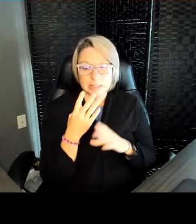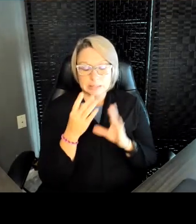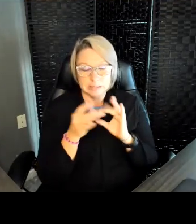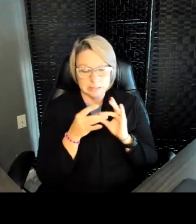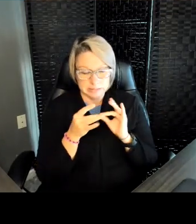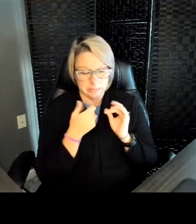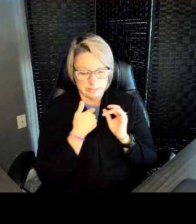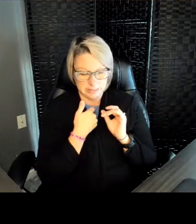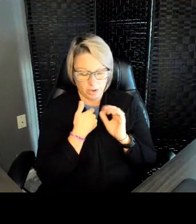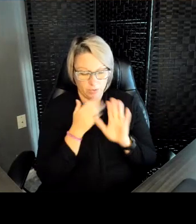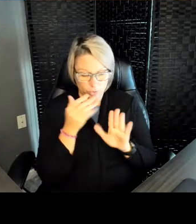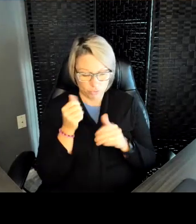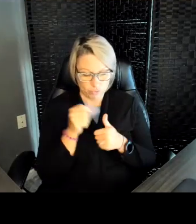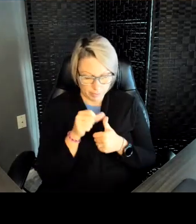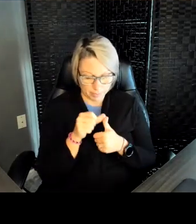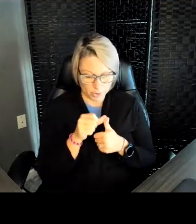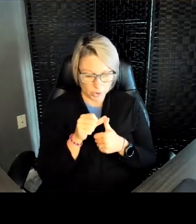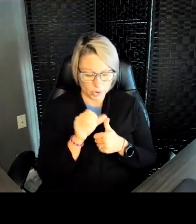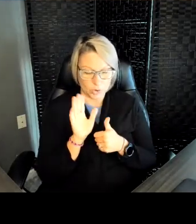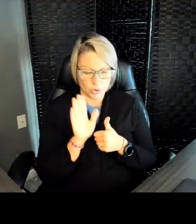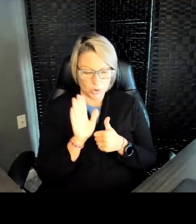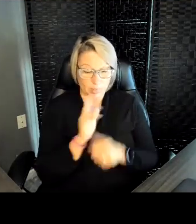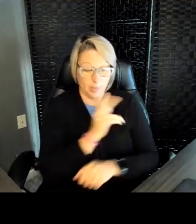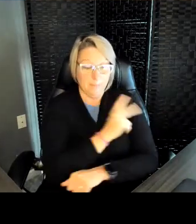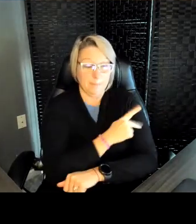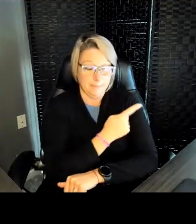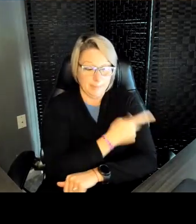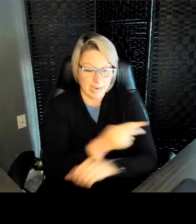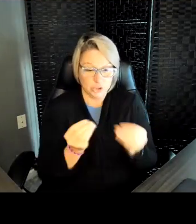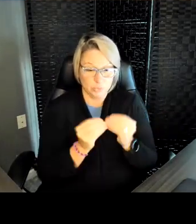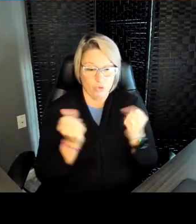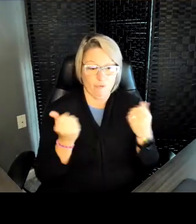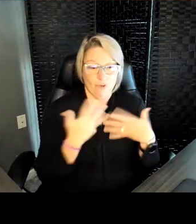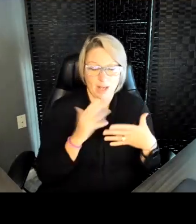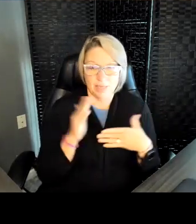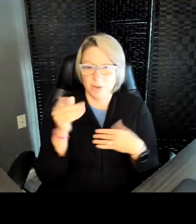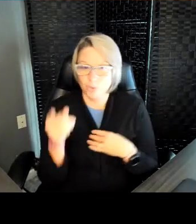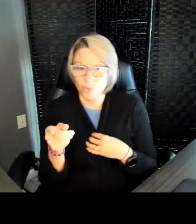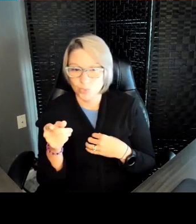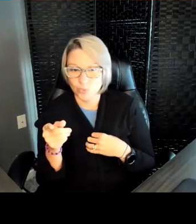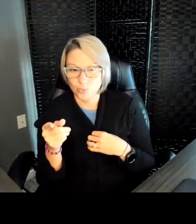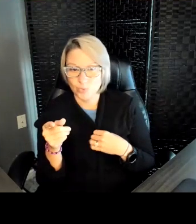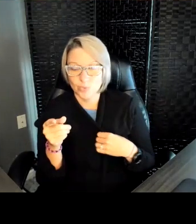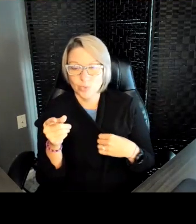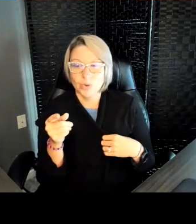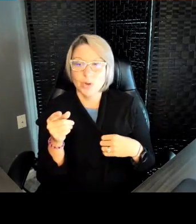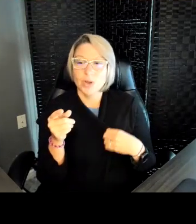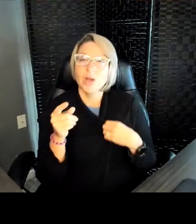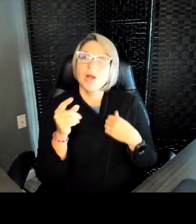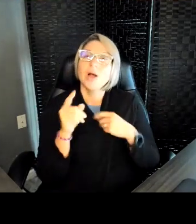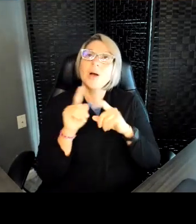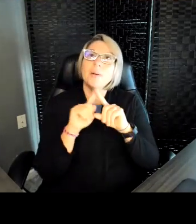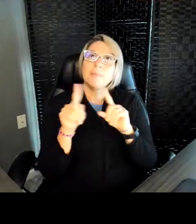Lori, or now remember, the patient is more afraid than you are. But it's a very